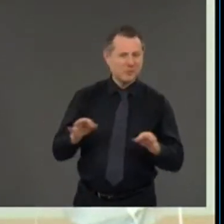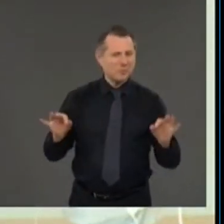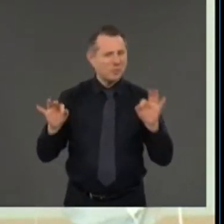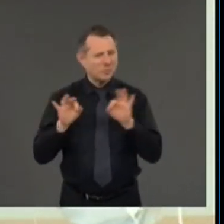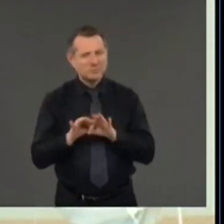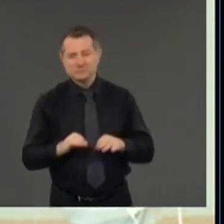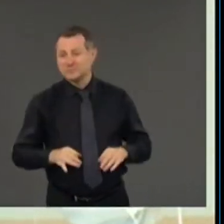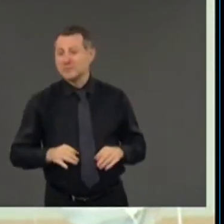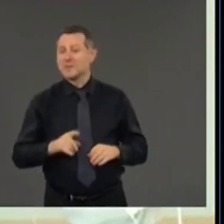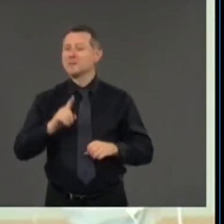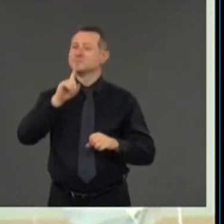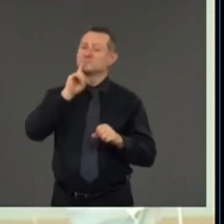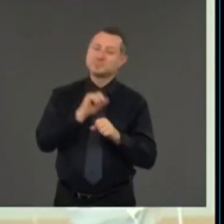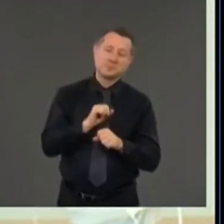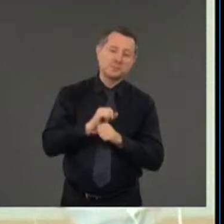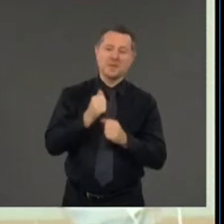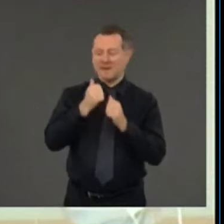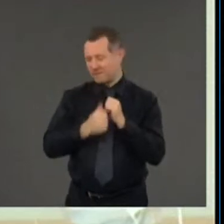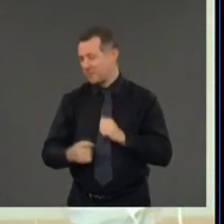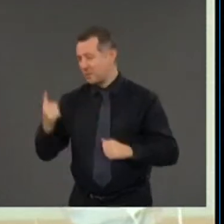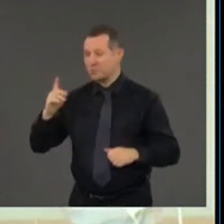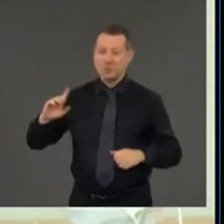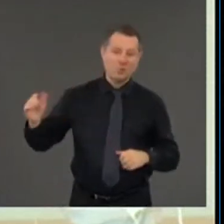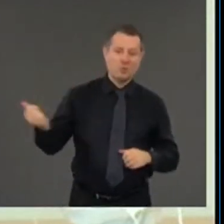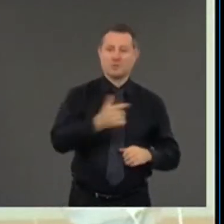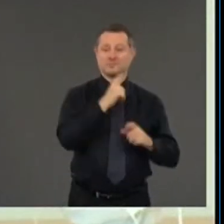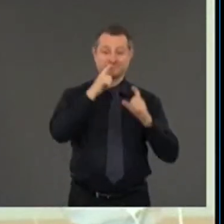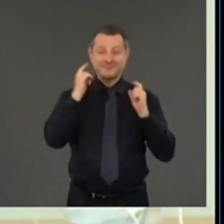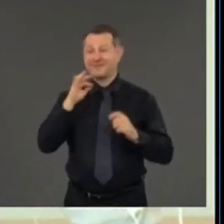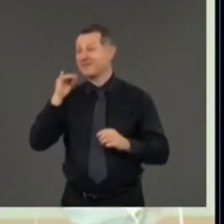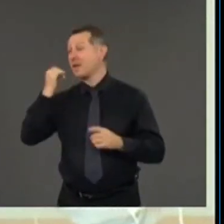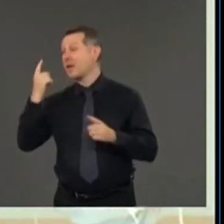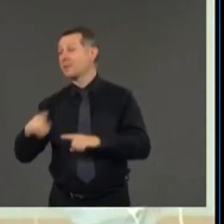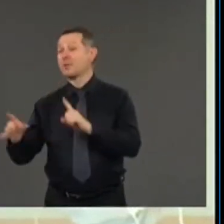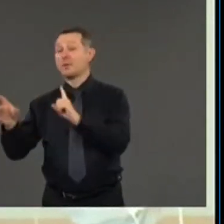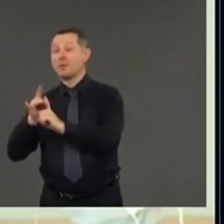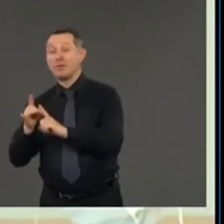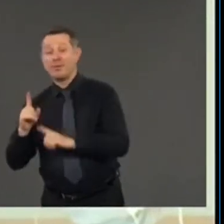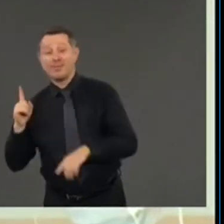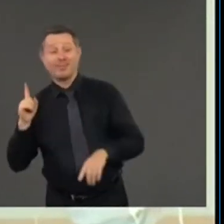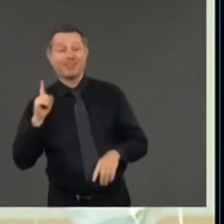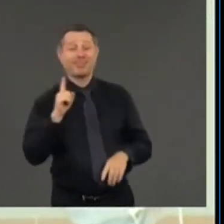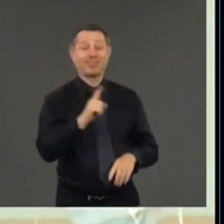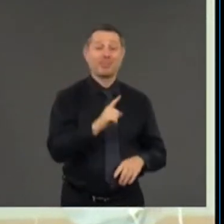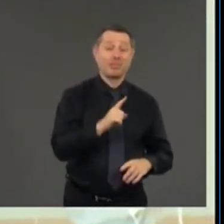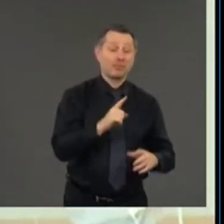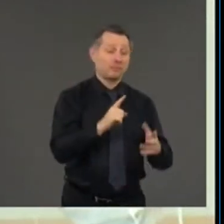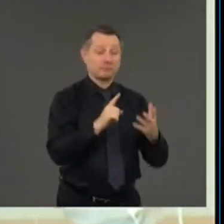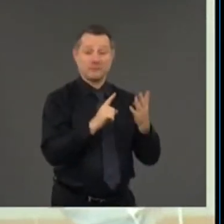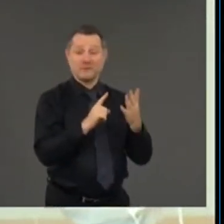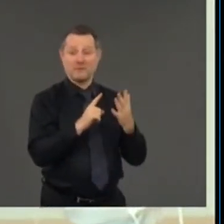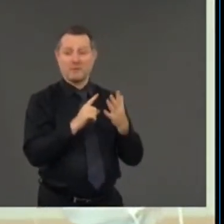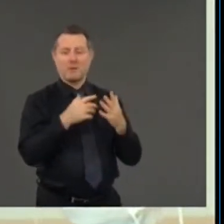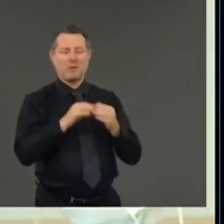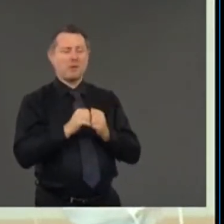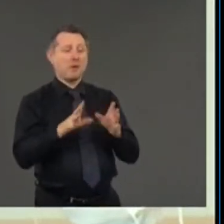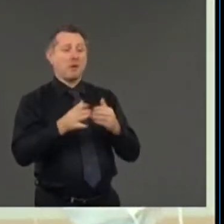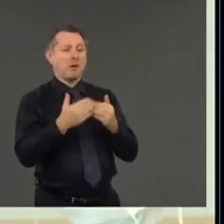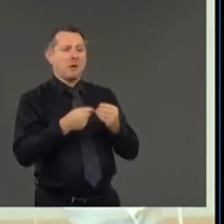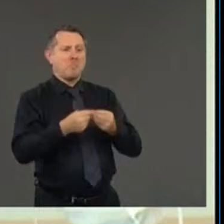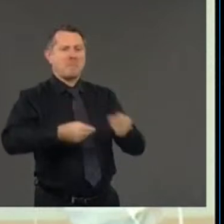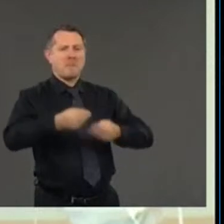public. Because if you bring it in from the public into a facility, and if you have not been masking and doing things on the outside, it